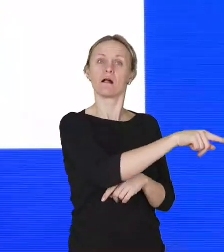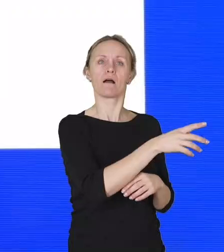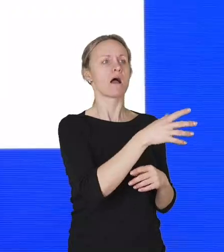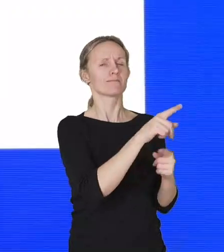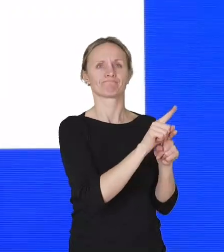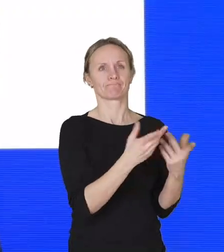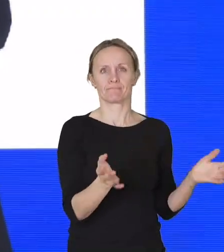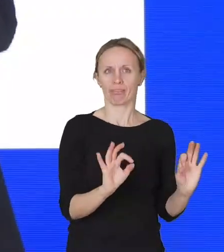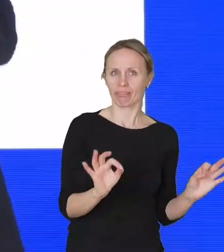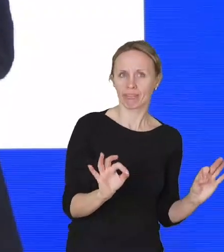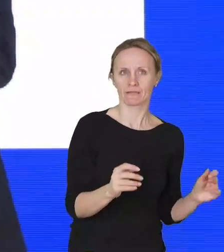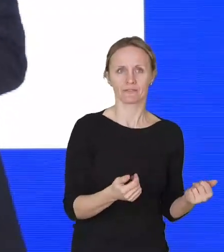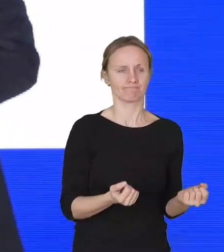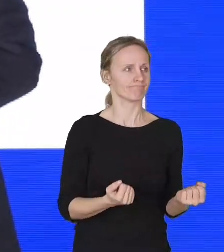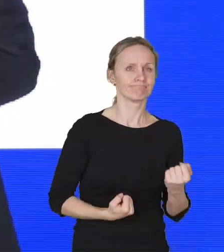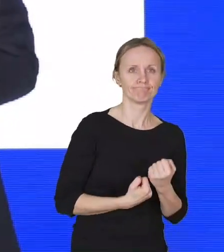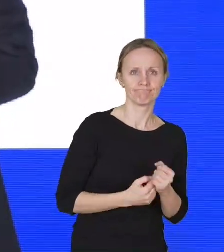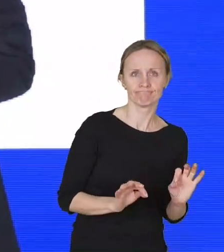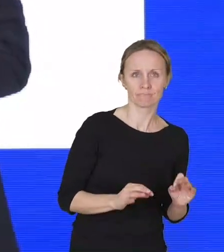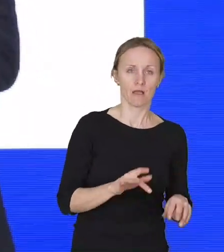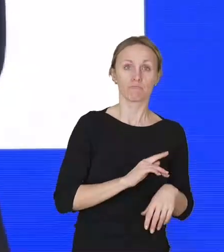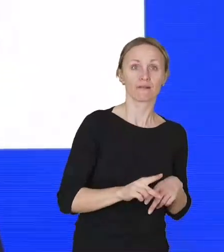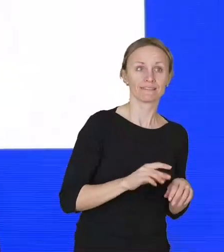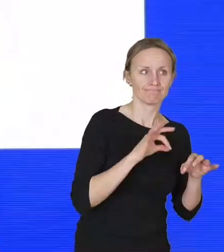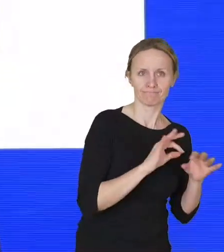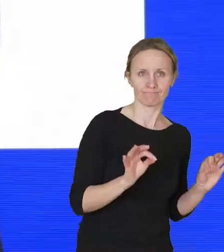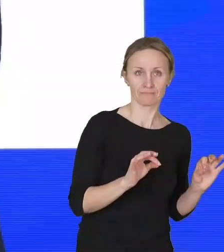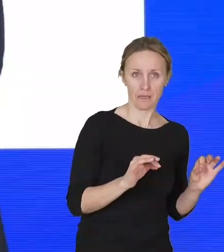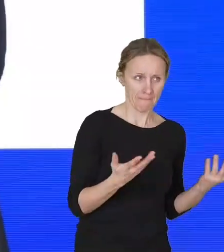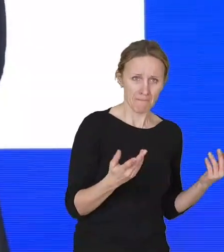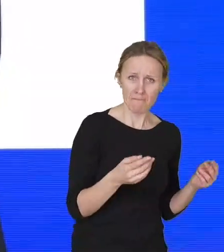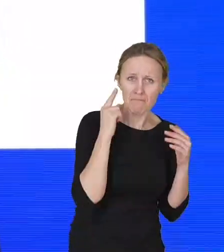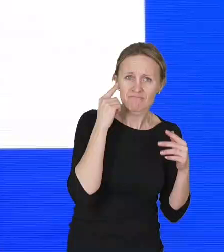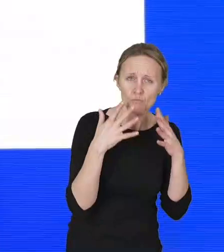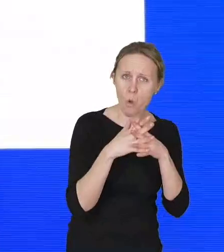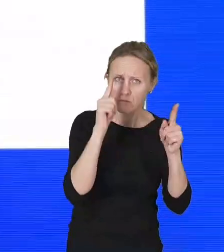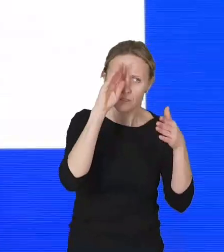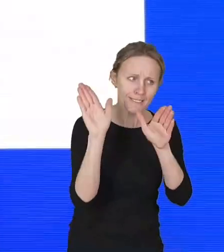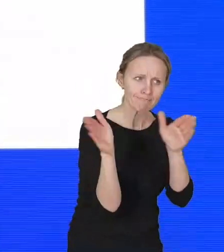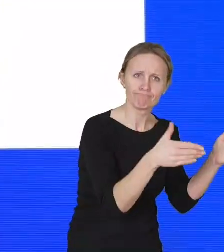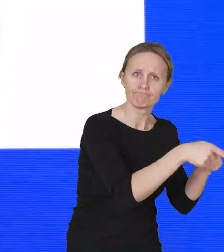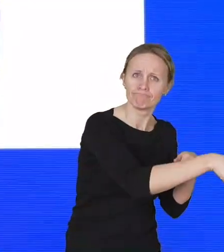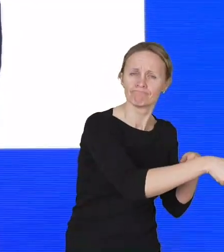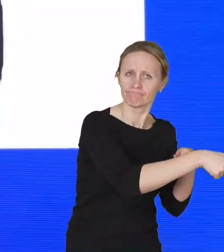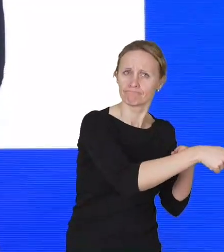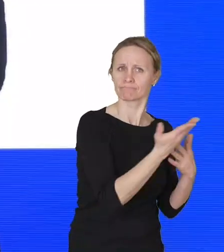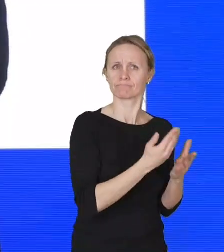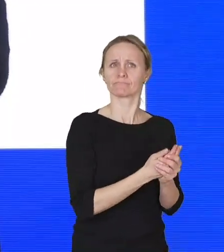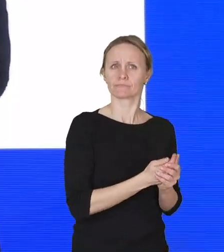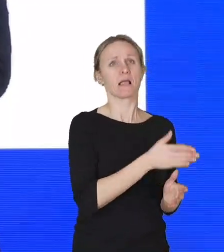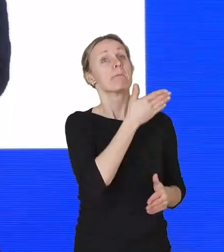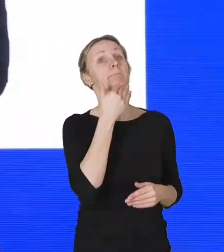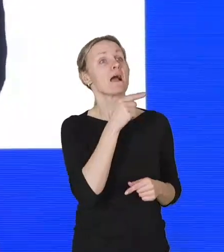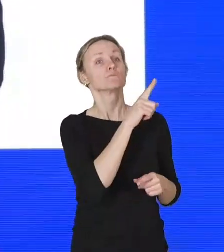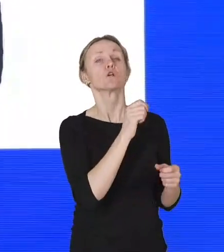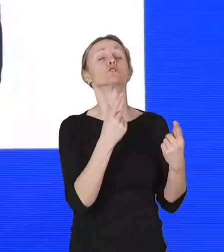institutes which are useful? So these kind of stuff is an ecosystem. And we need to go back to